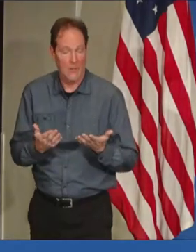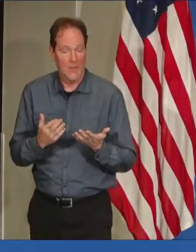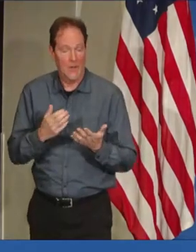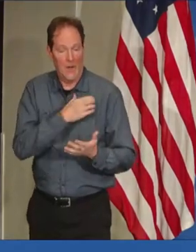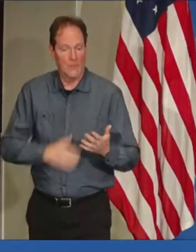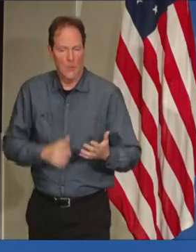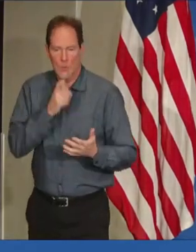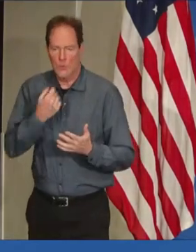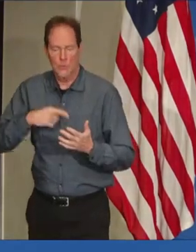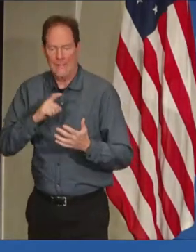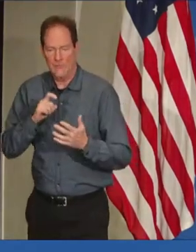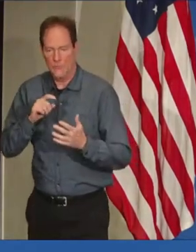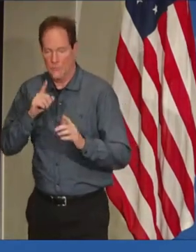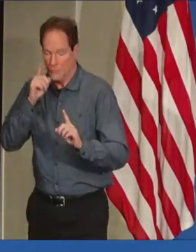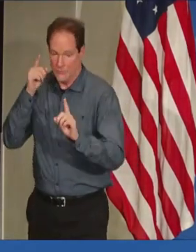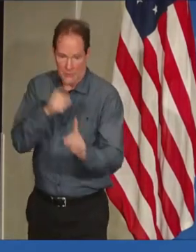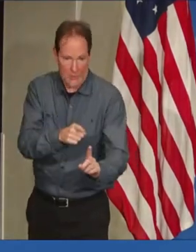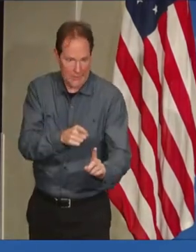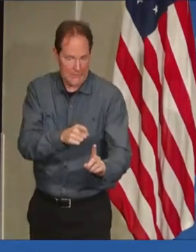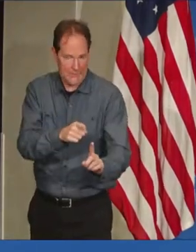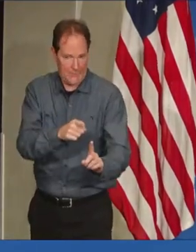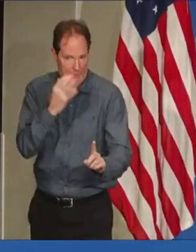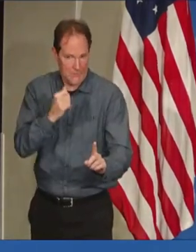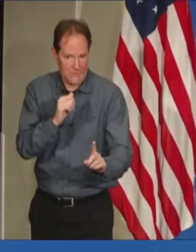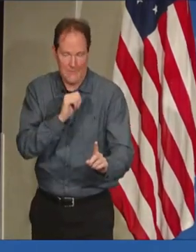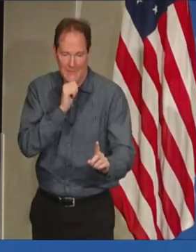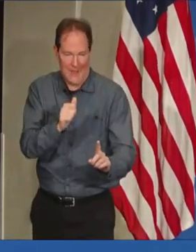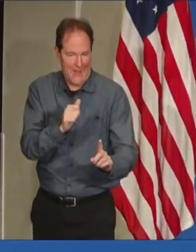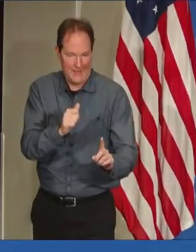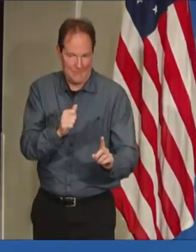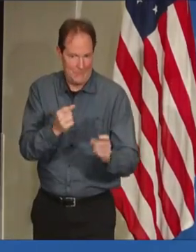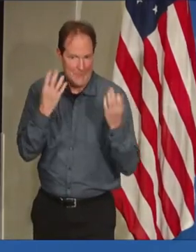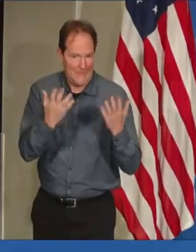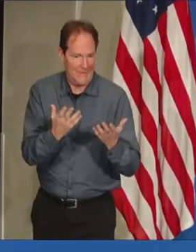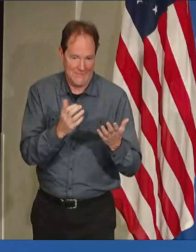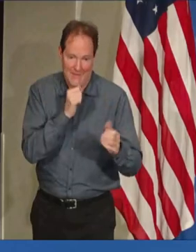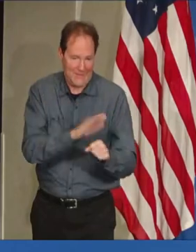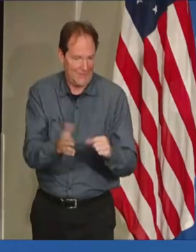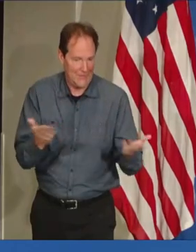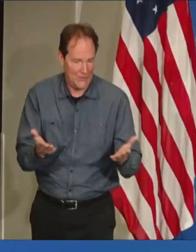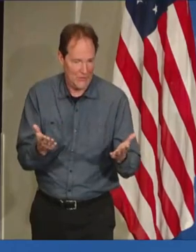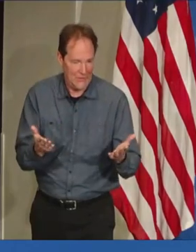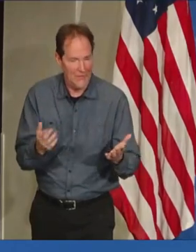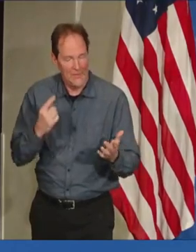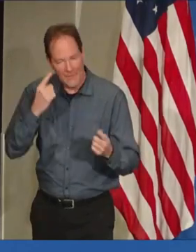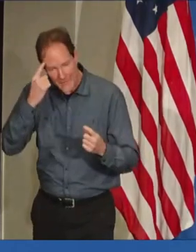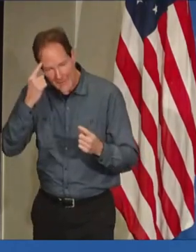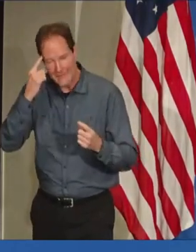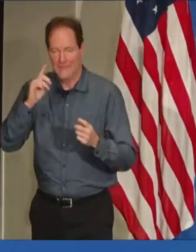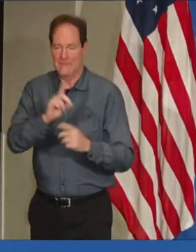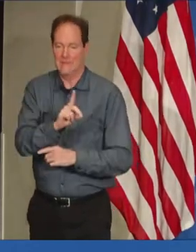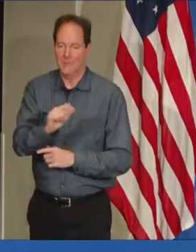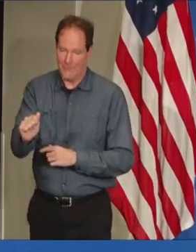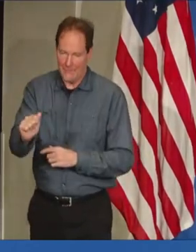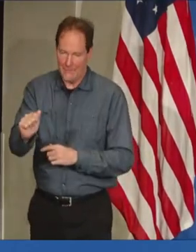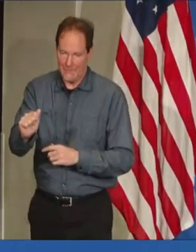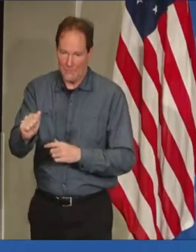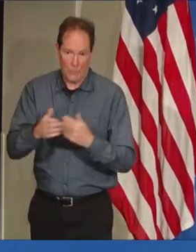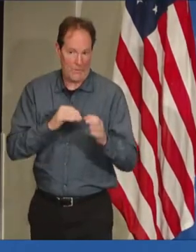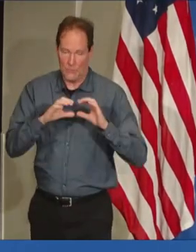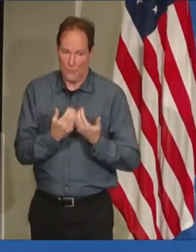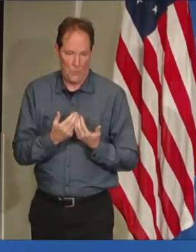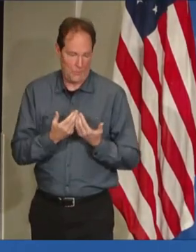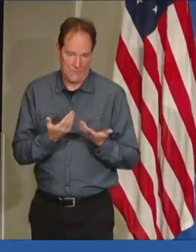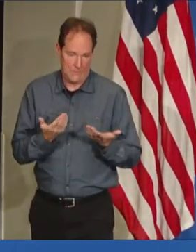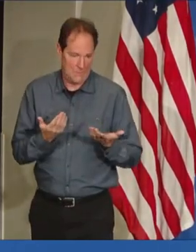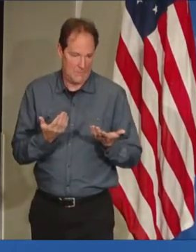we're underrepresented, include disability in whatever group that is. And I think